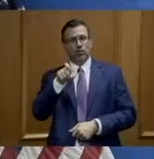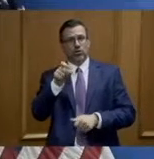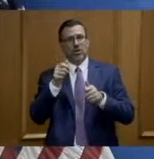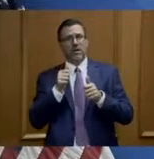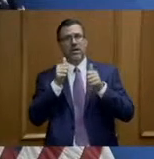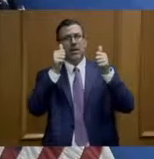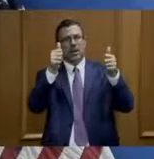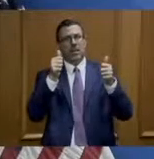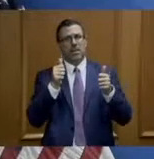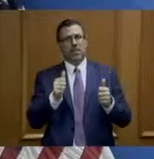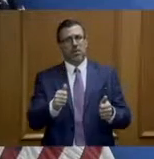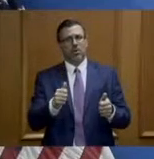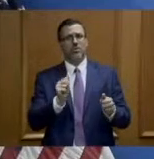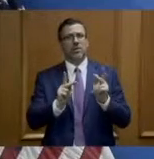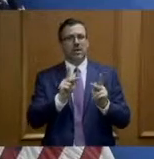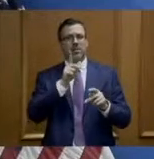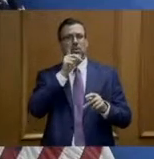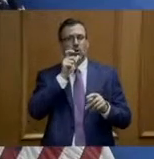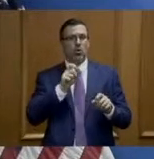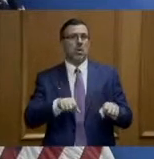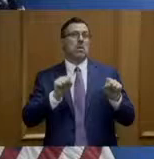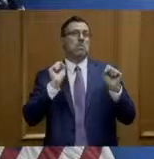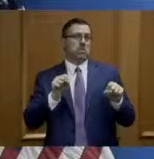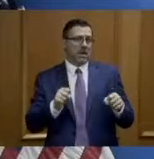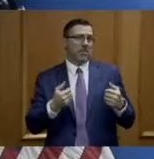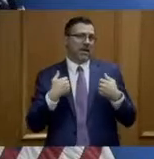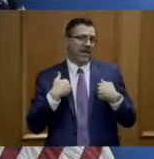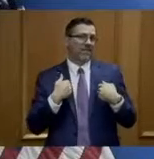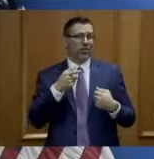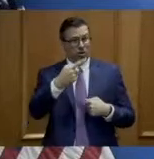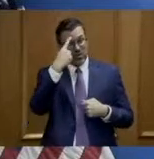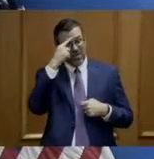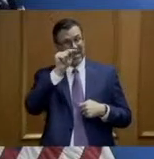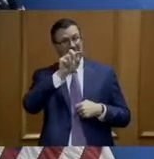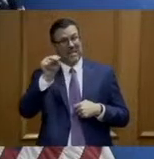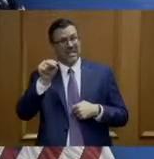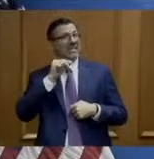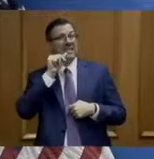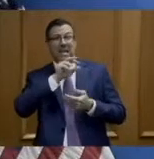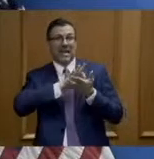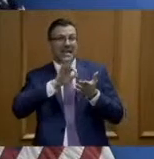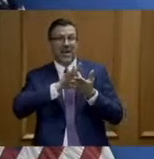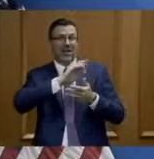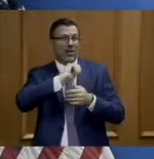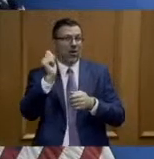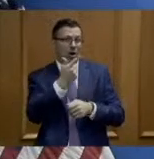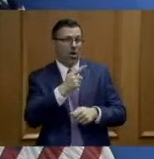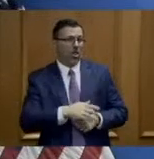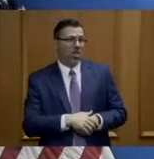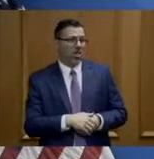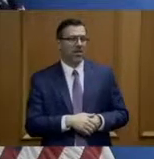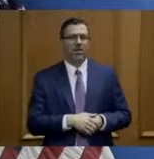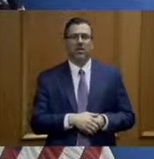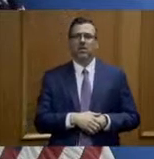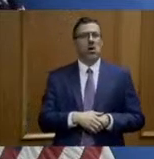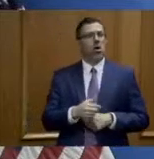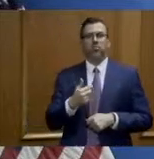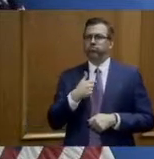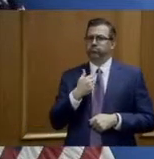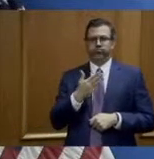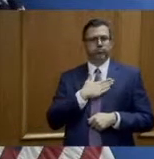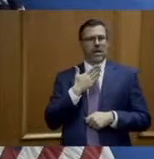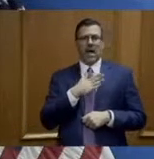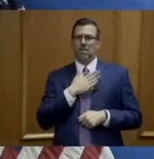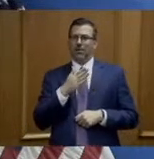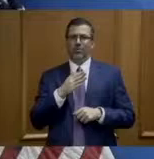state's count right now is under what it really is, what the actual death count is? We're happy to release the probable